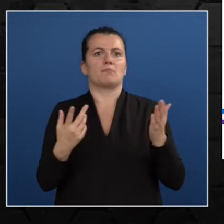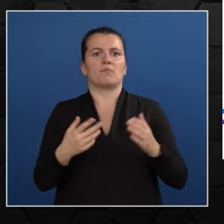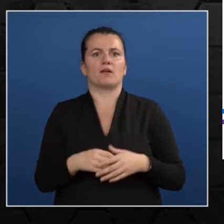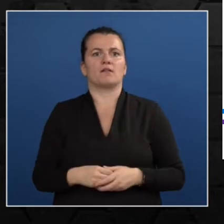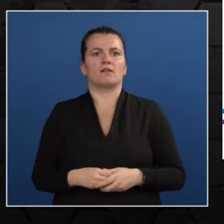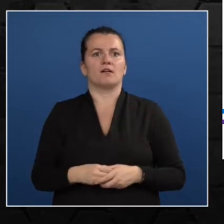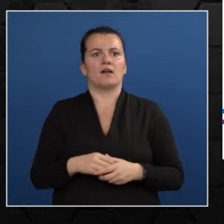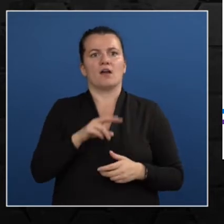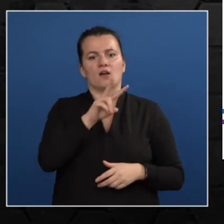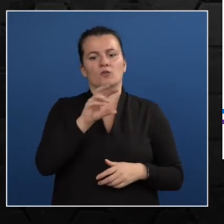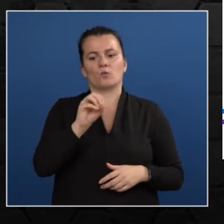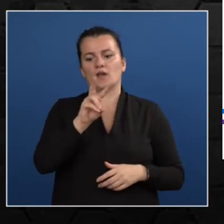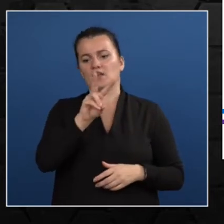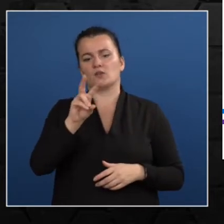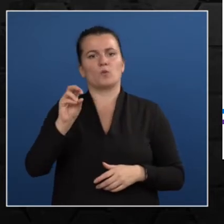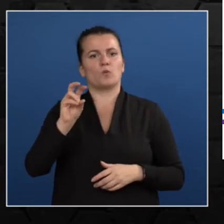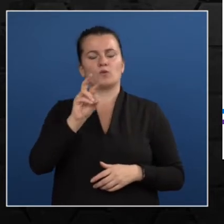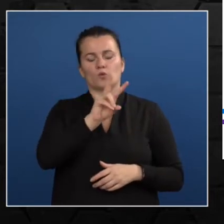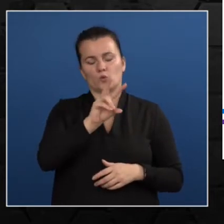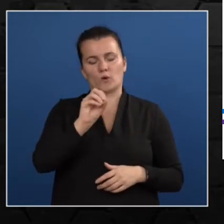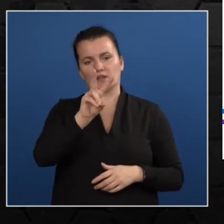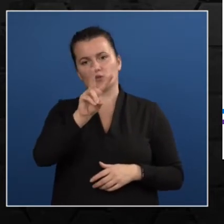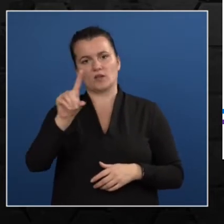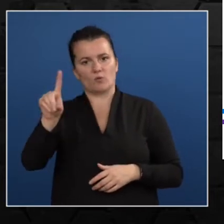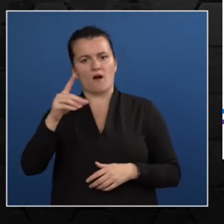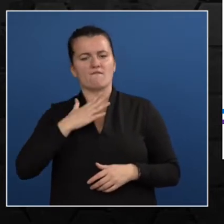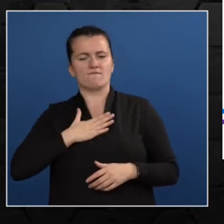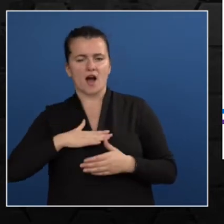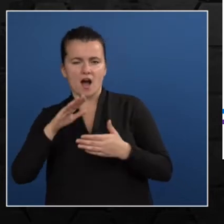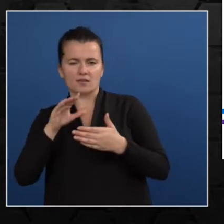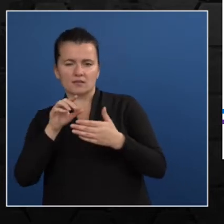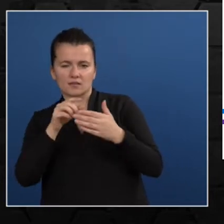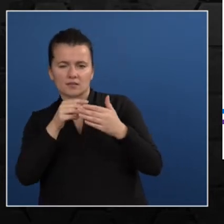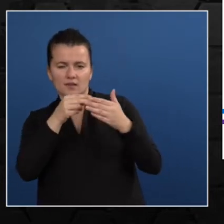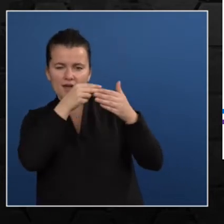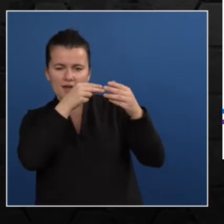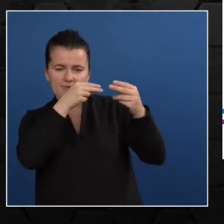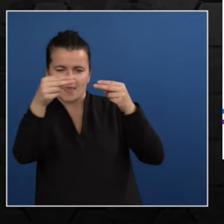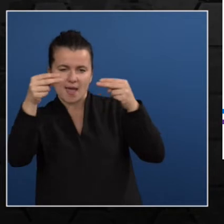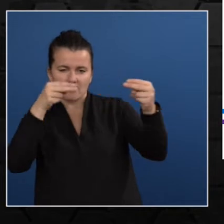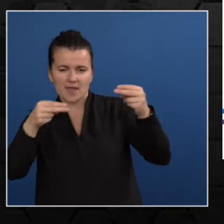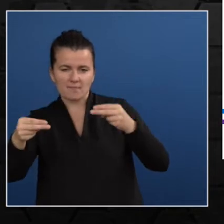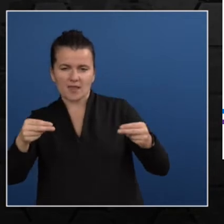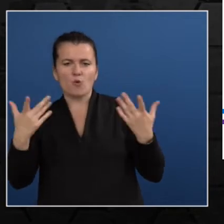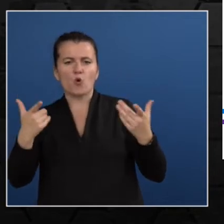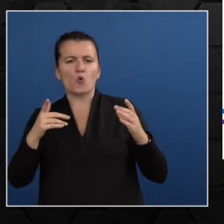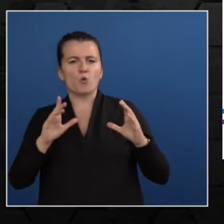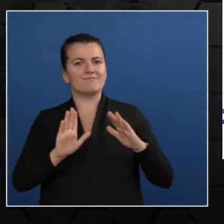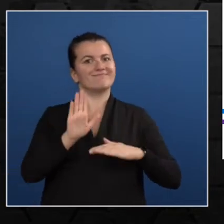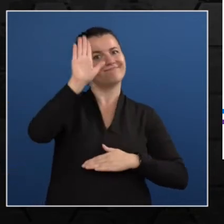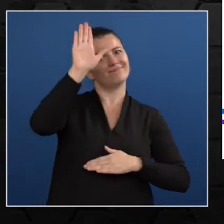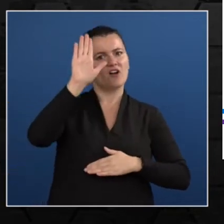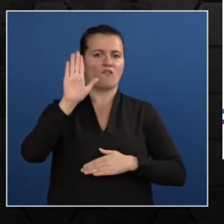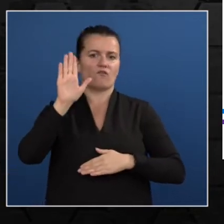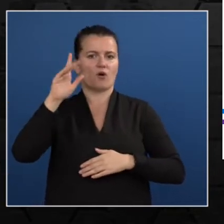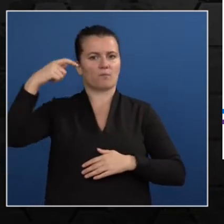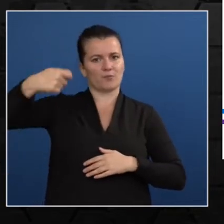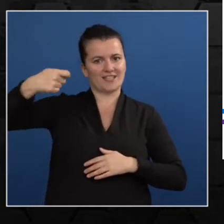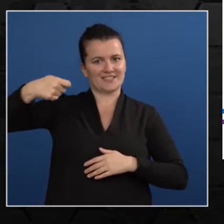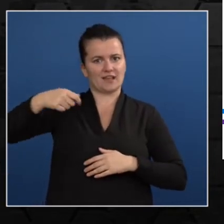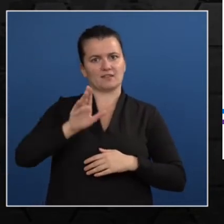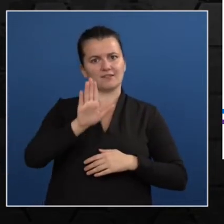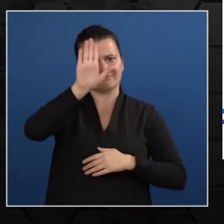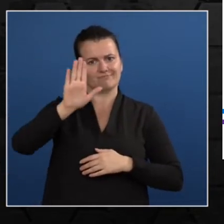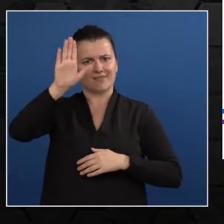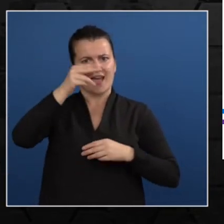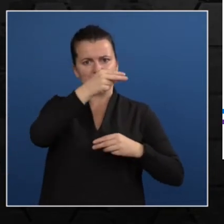2021 elections, your NER model should be able to detect those persons from your article and present